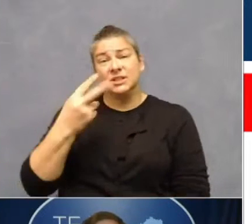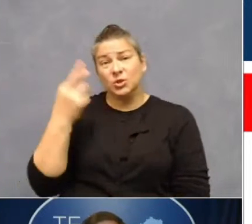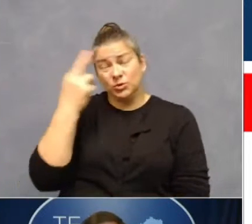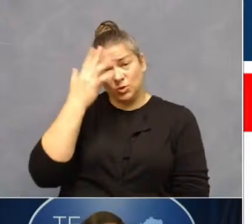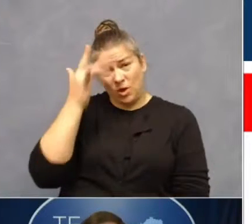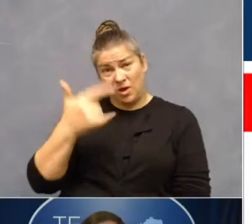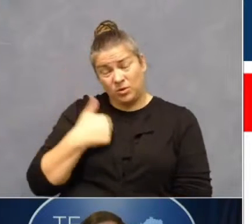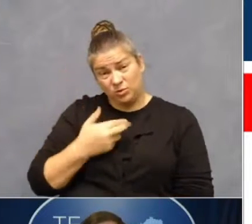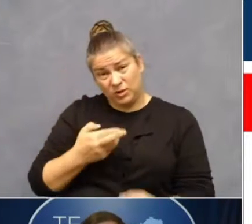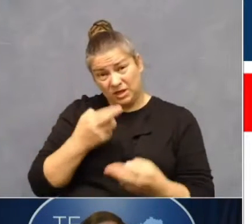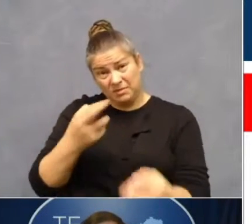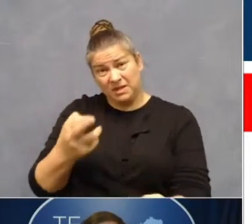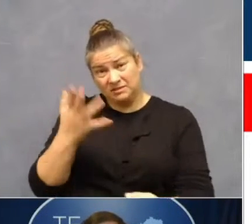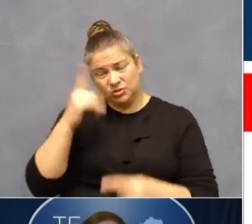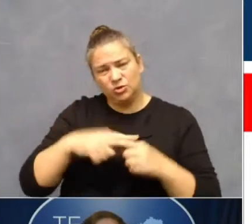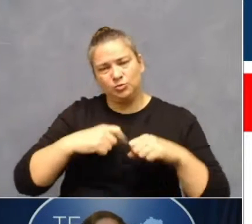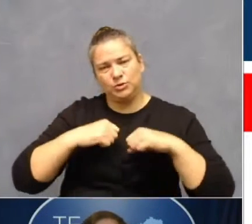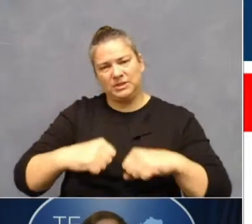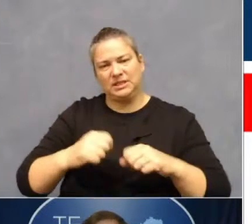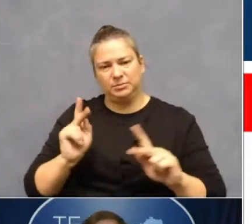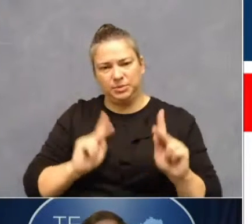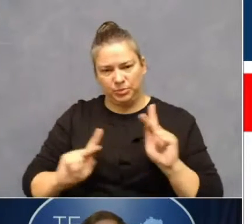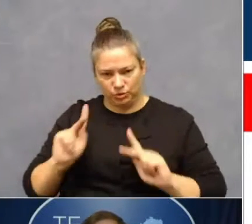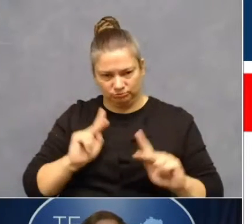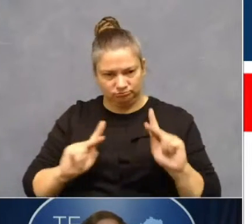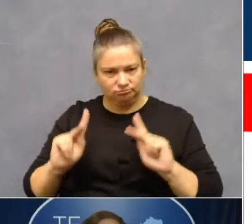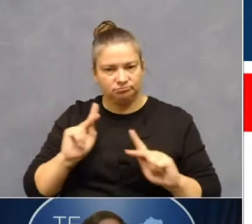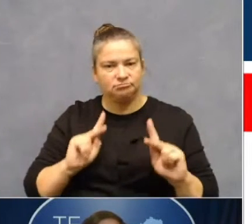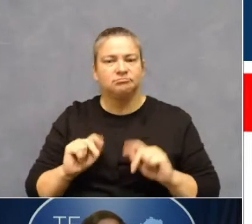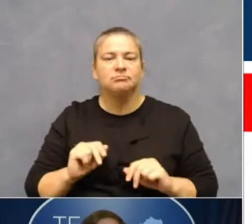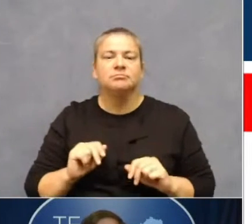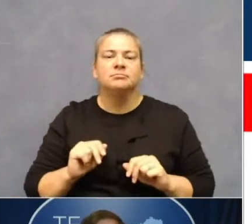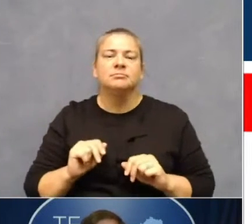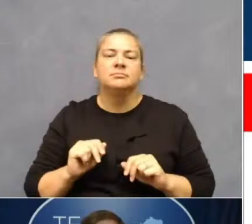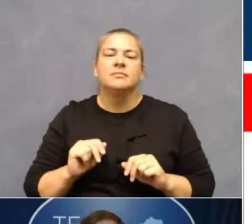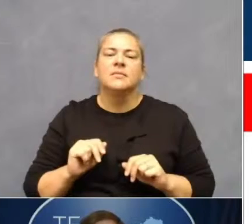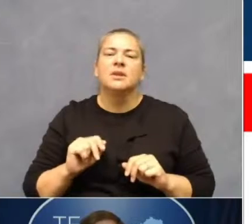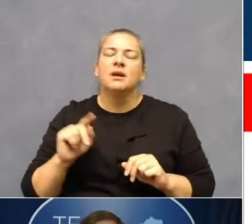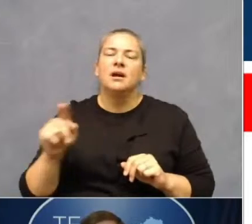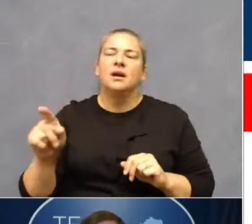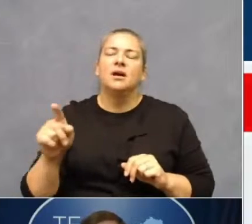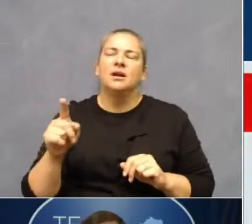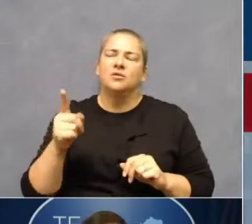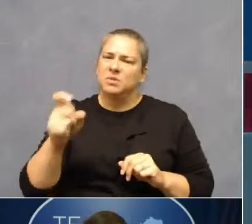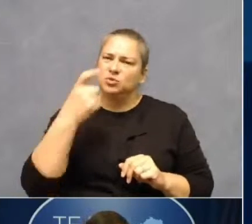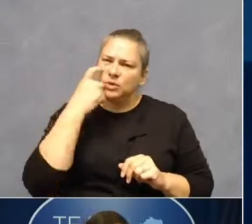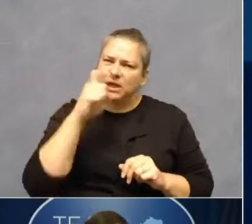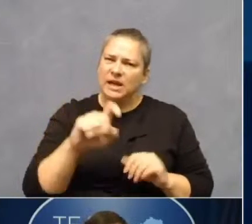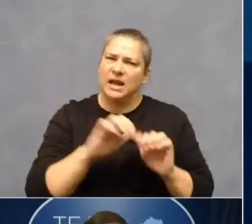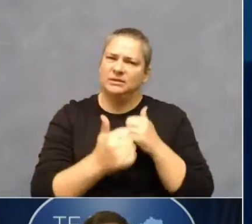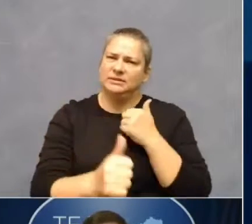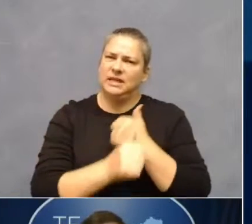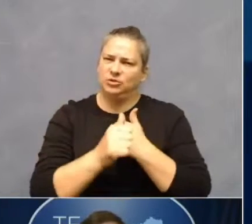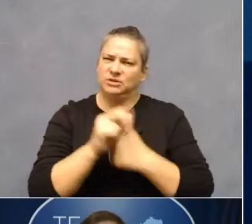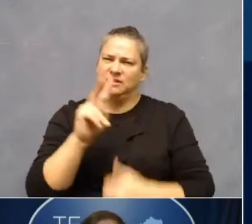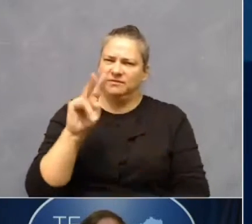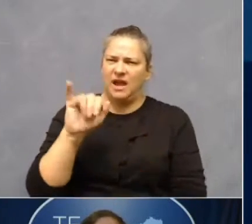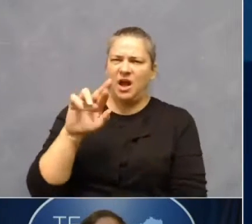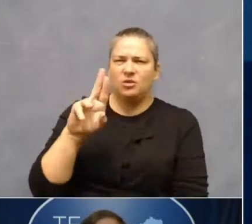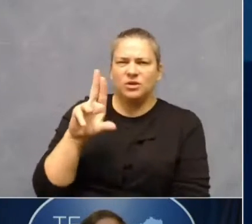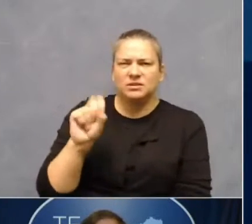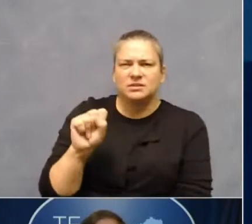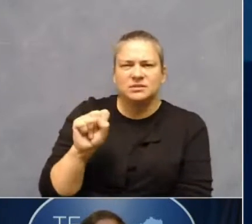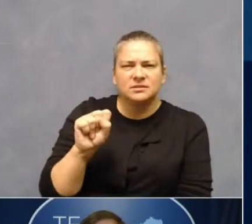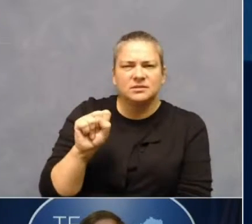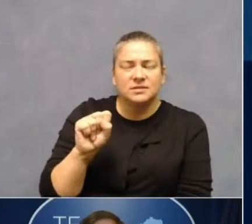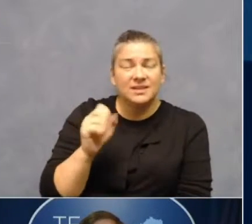protect individuals who rightfully recognize how dangerous this virus is. So listen, there are some that aren't ever going to